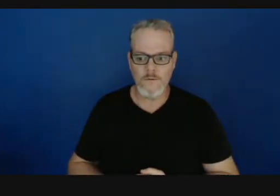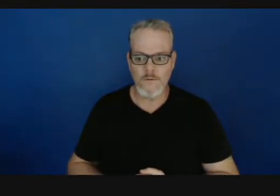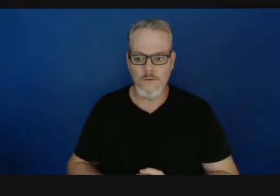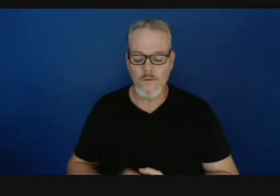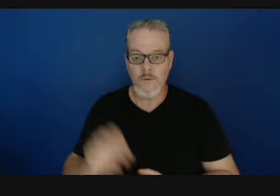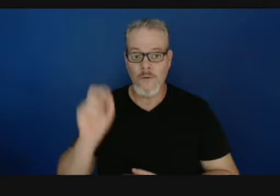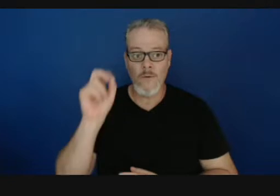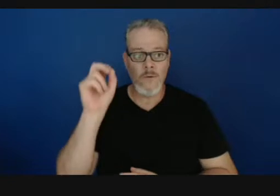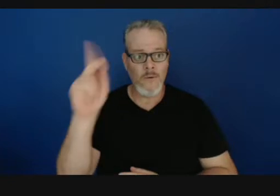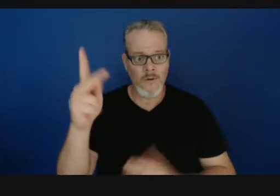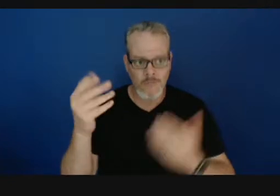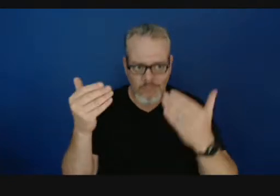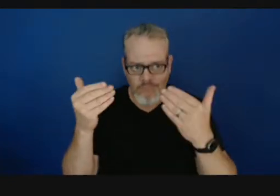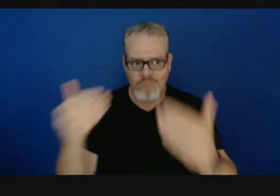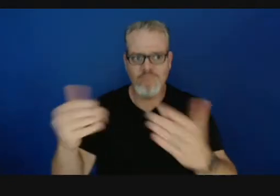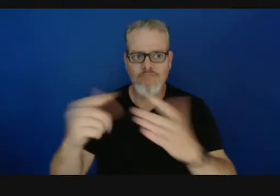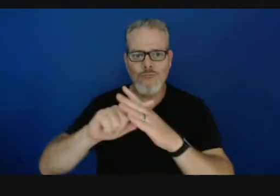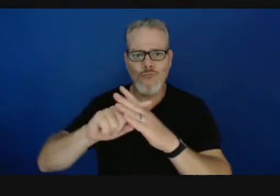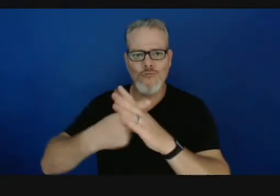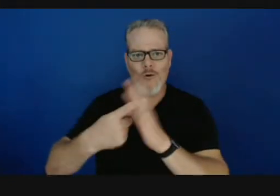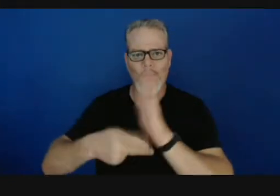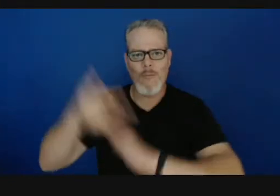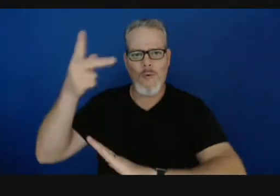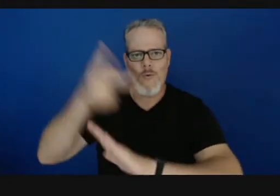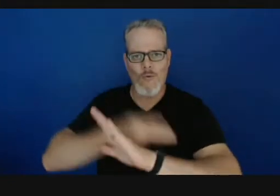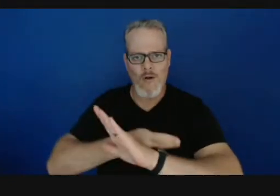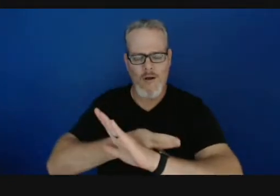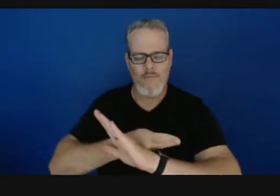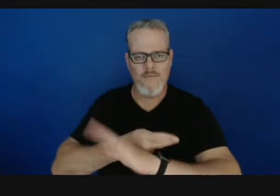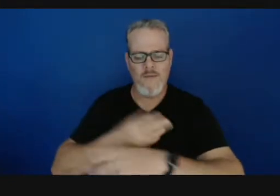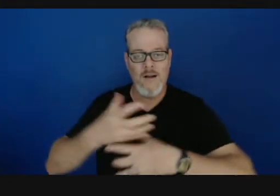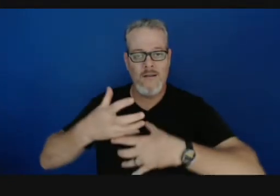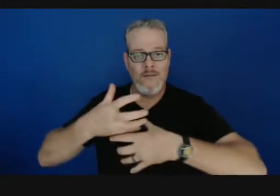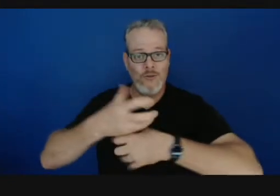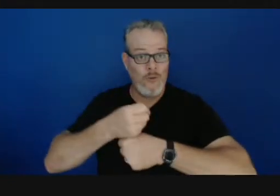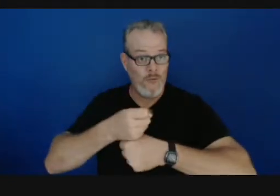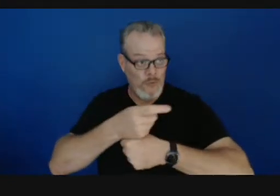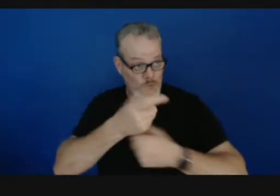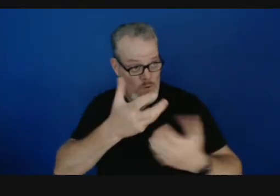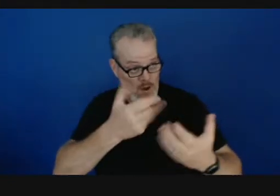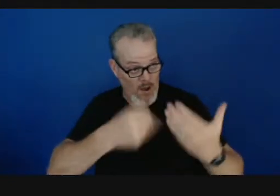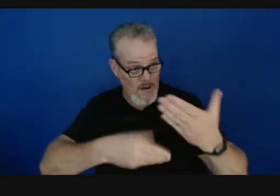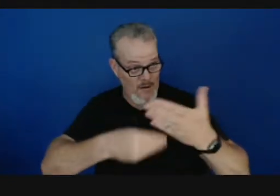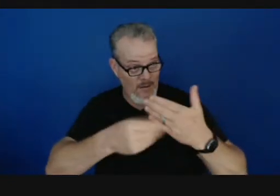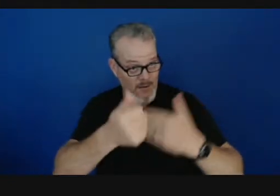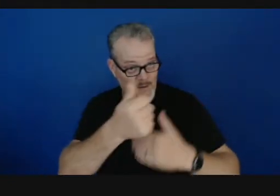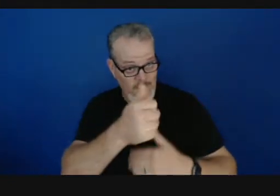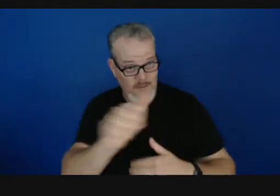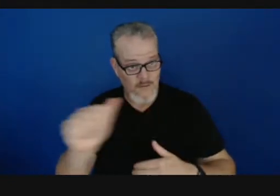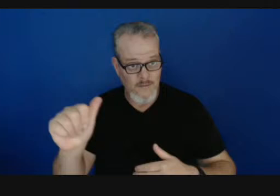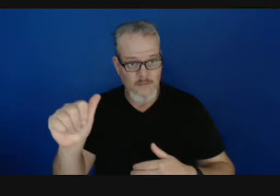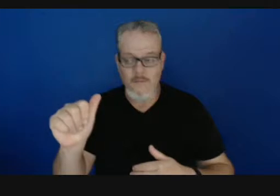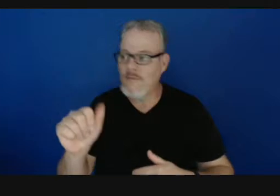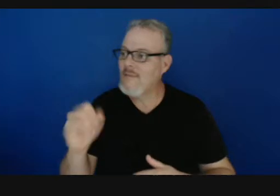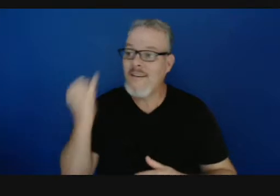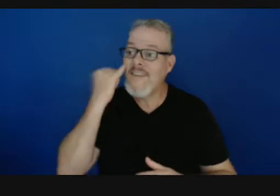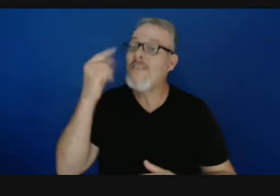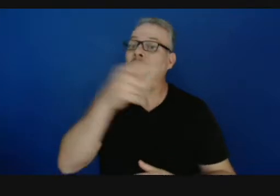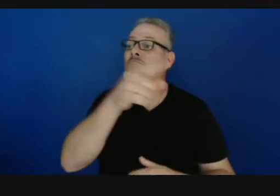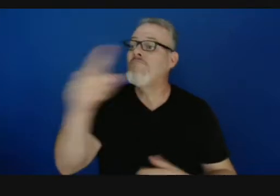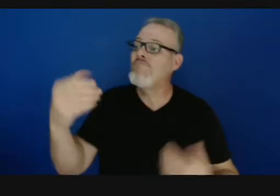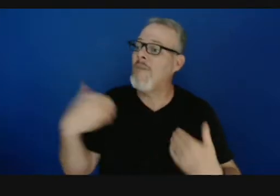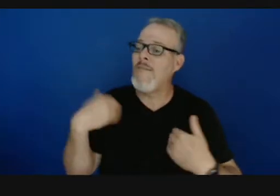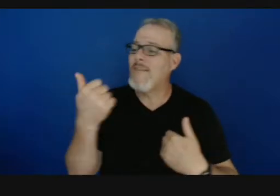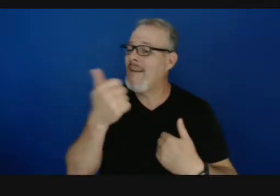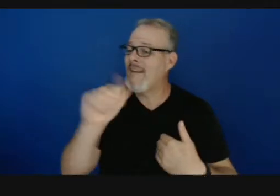further ado, we'll get into our program here today, starting with our summary. Anything you want to add? Yeah, if anybody's got any questions, we'll be doing 2